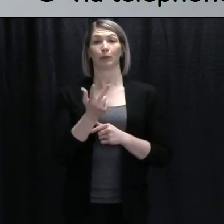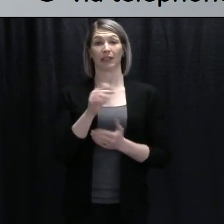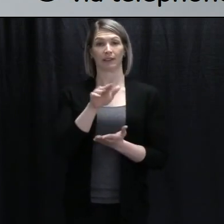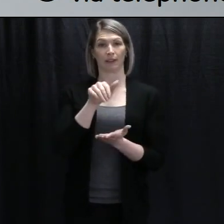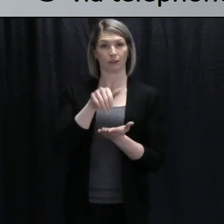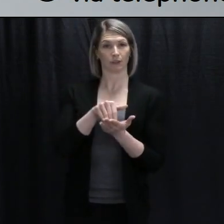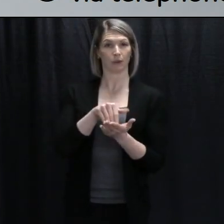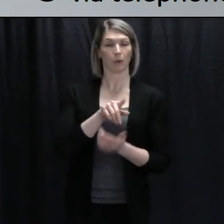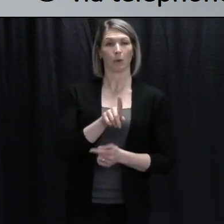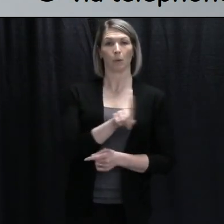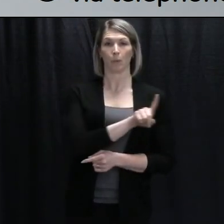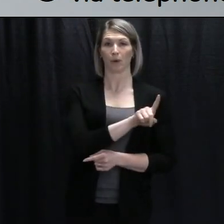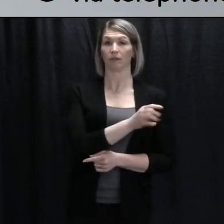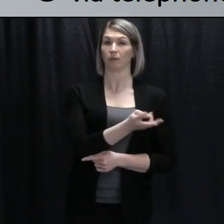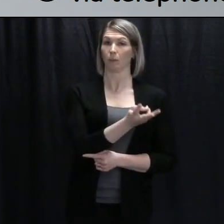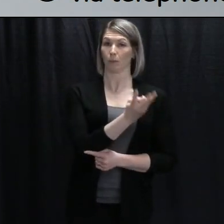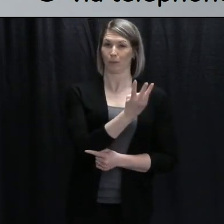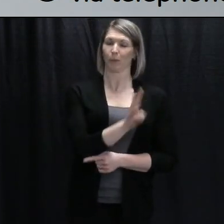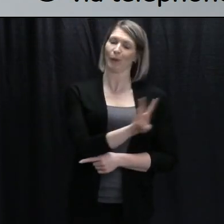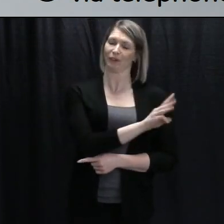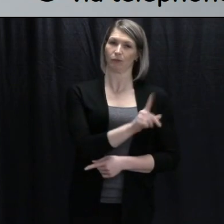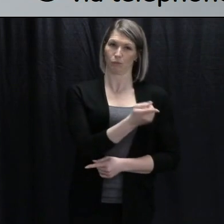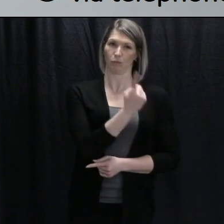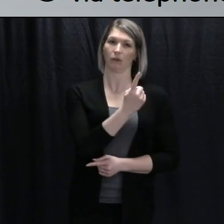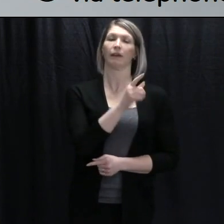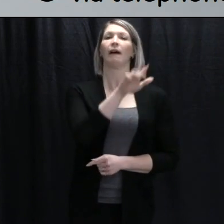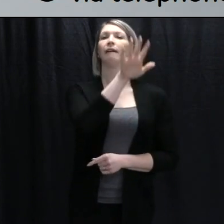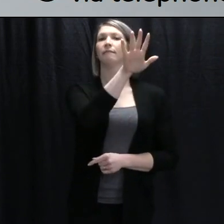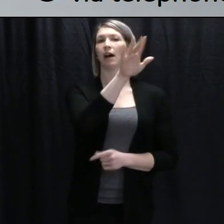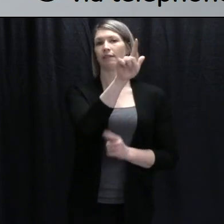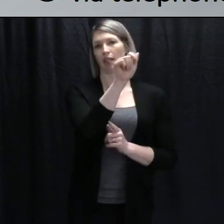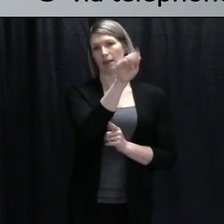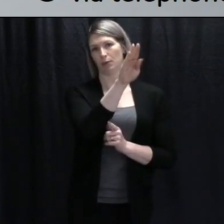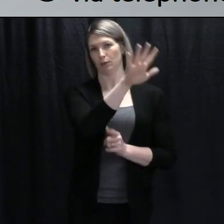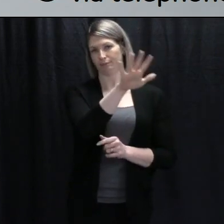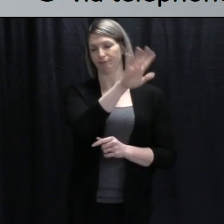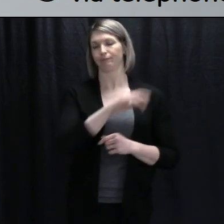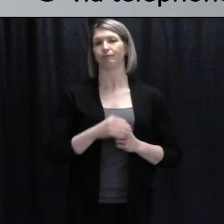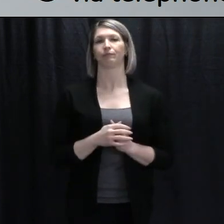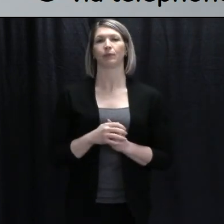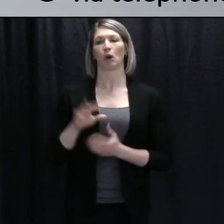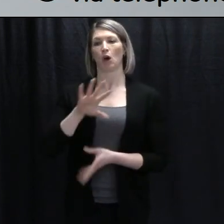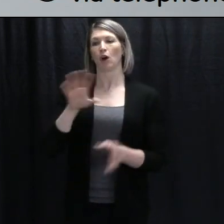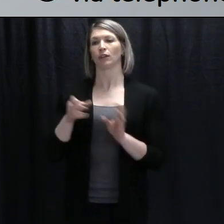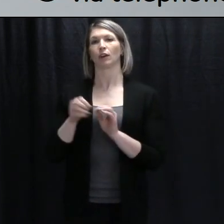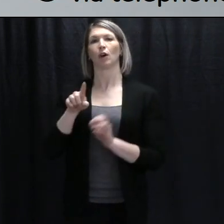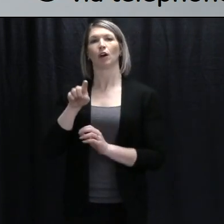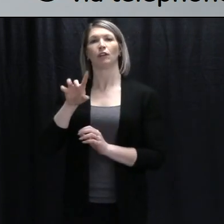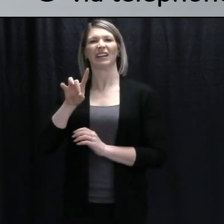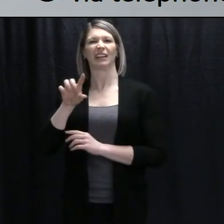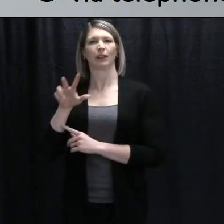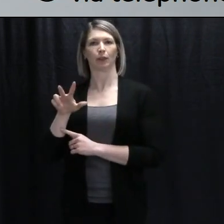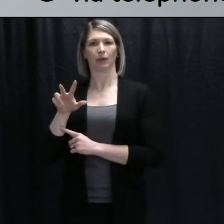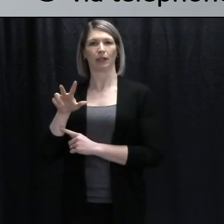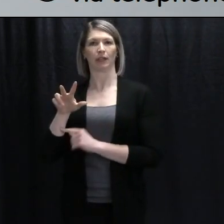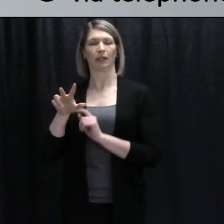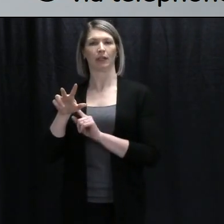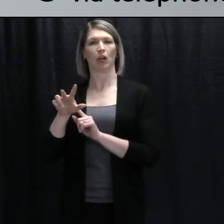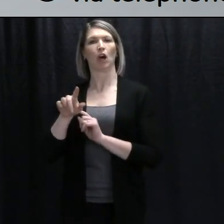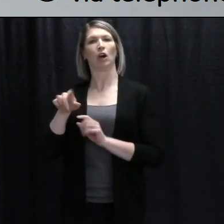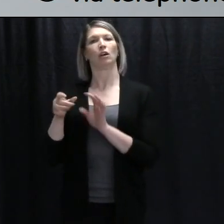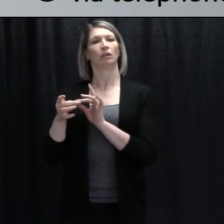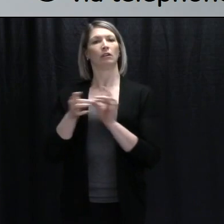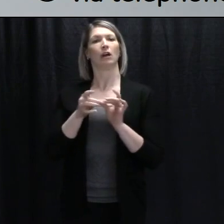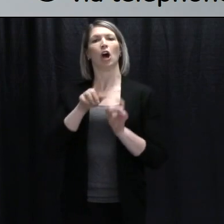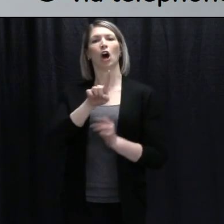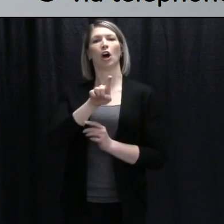Central, 1 in Western, and 5 in Labrador-Grenville Health. Of the 183 cases, 143 are